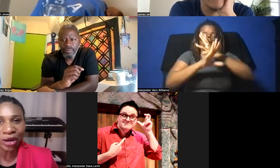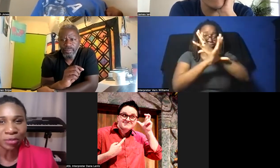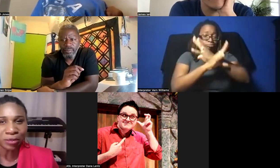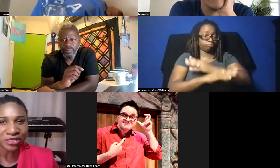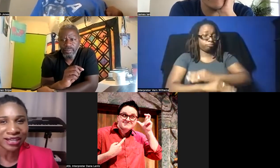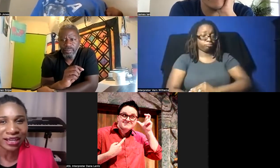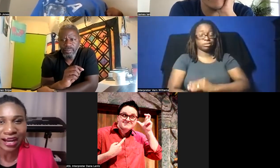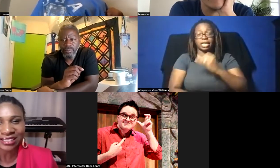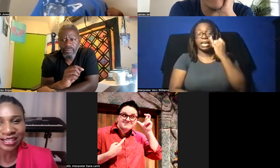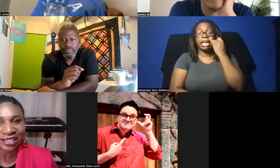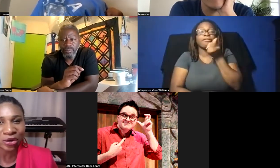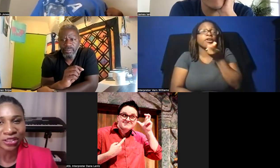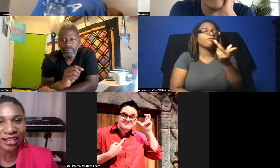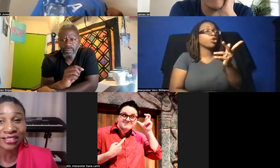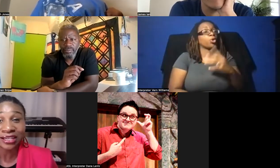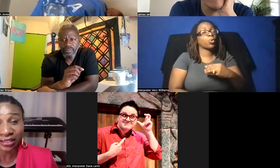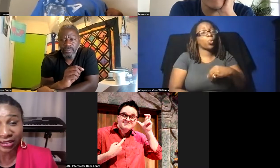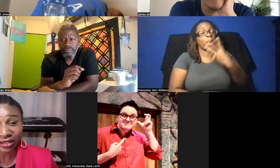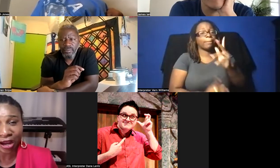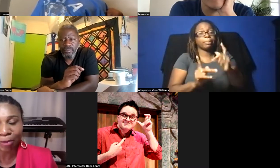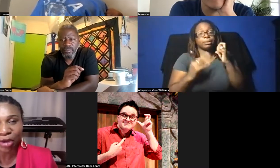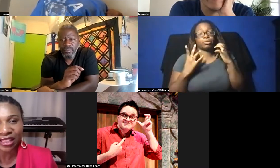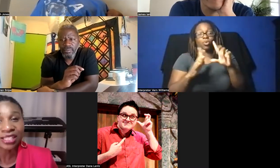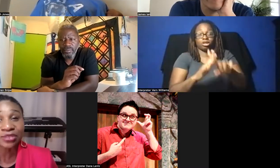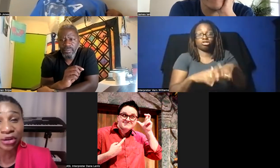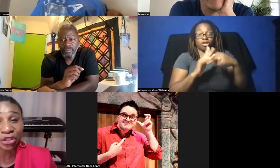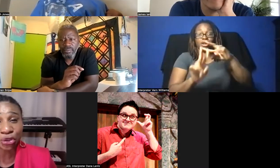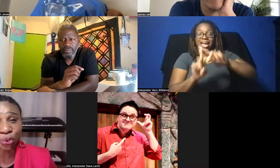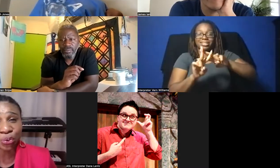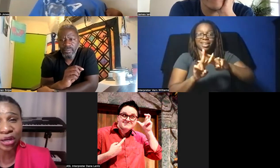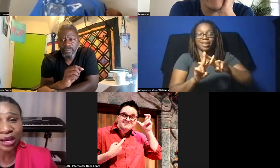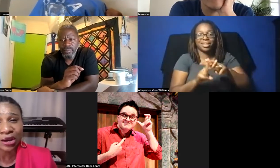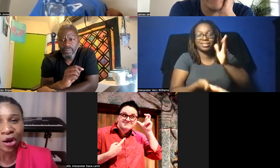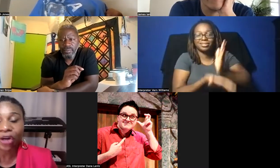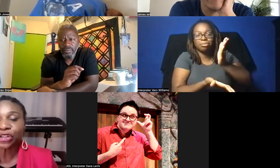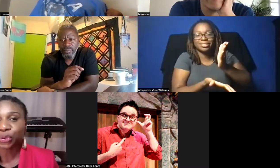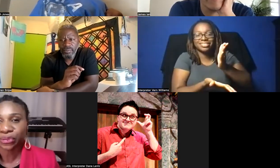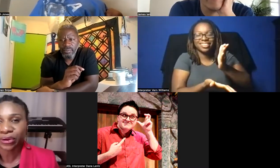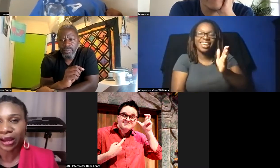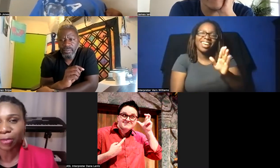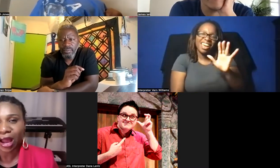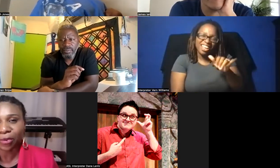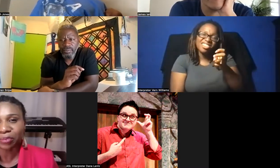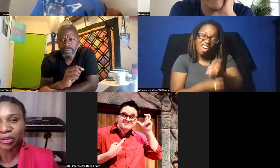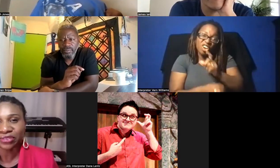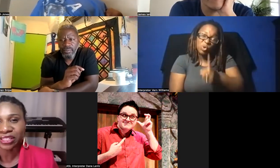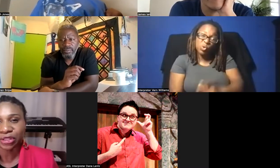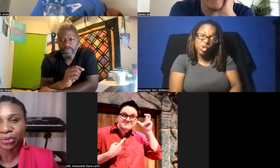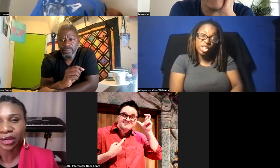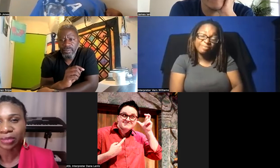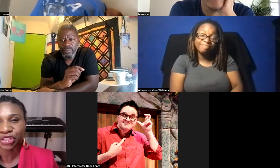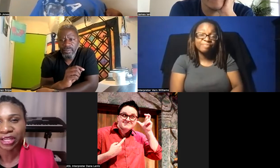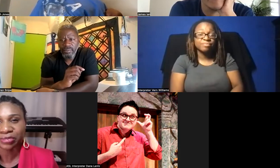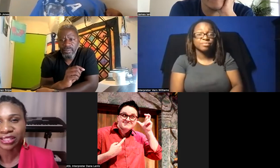couple of white people decide to get a hashtag started, that's it. And that's a very true hard truth. I want to pivot to